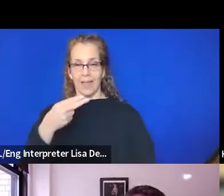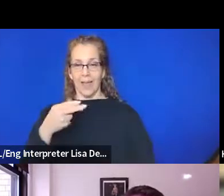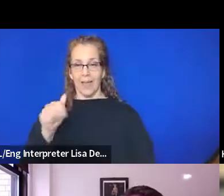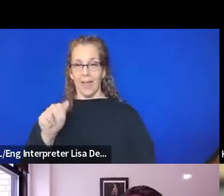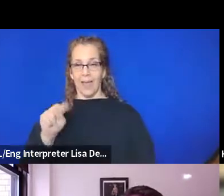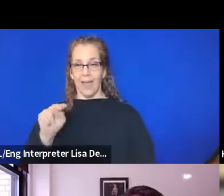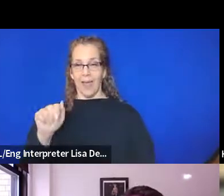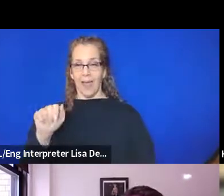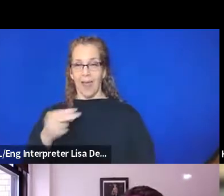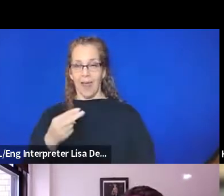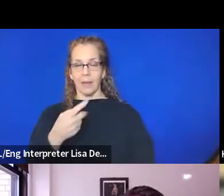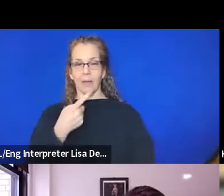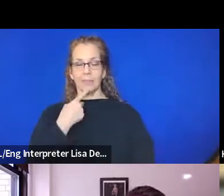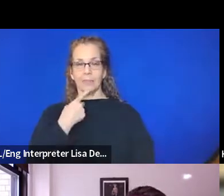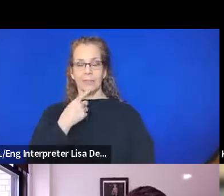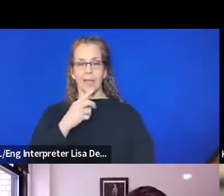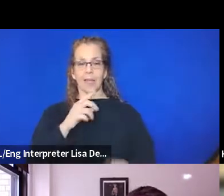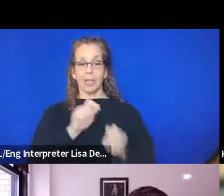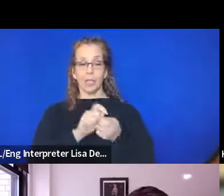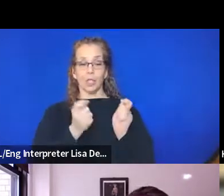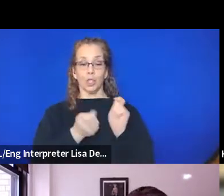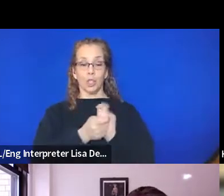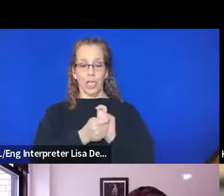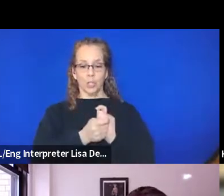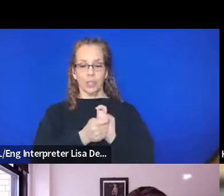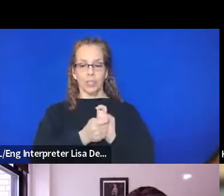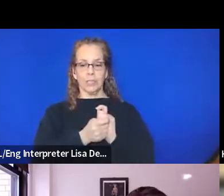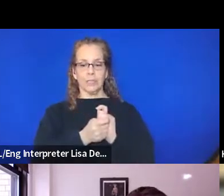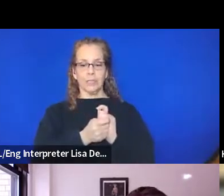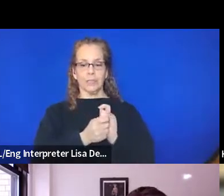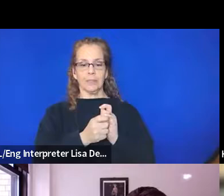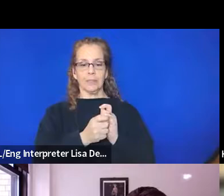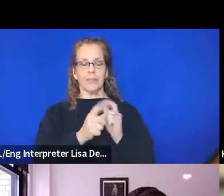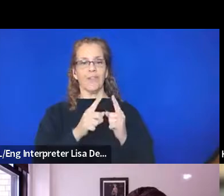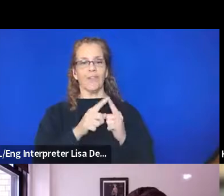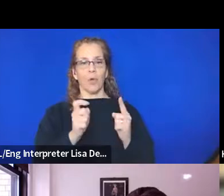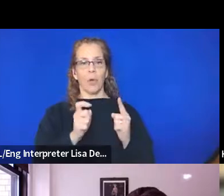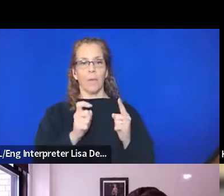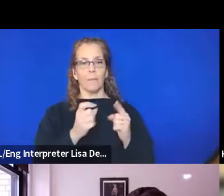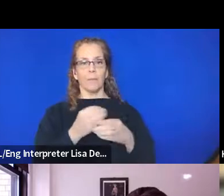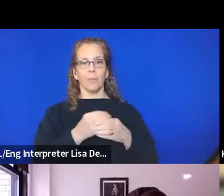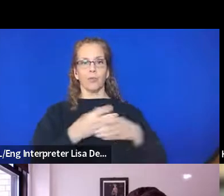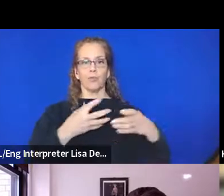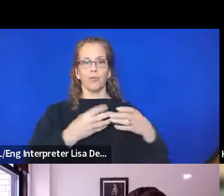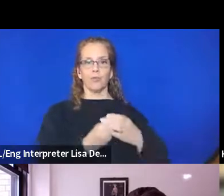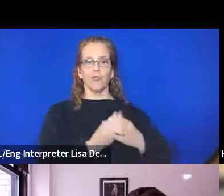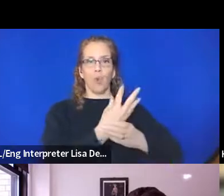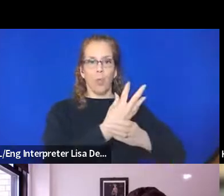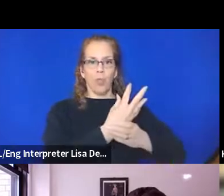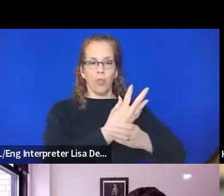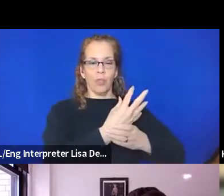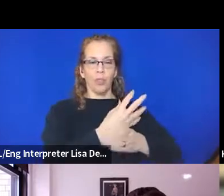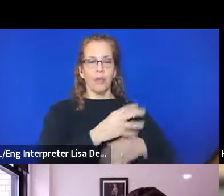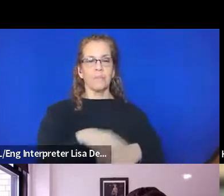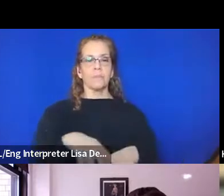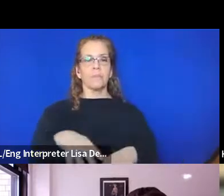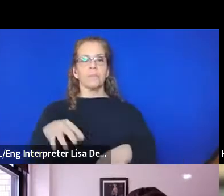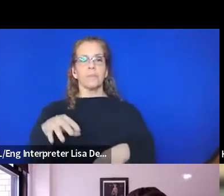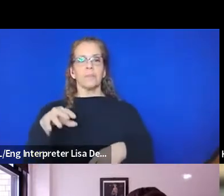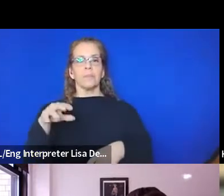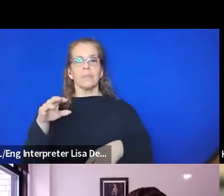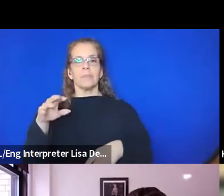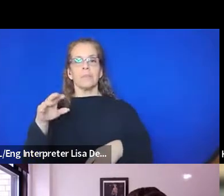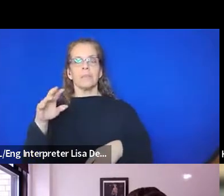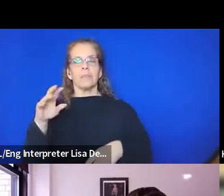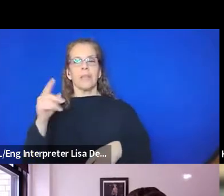about changes that were born from growth. And later in the conversation, Maria, you talked about nimbleness. And